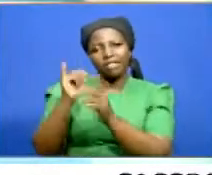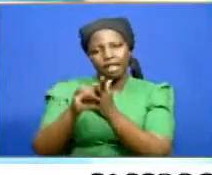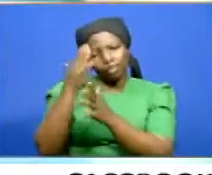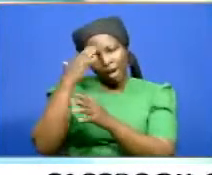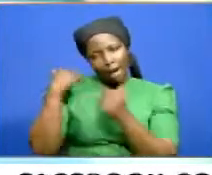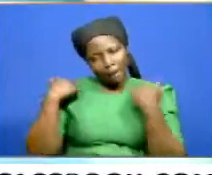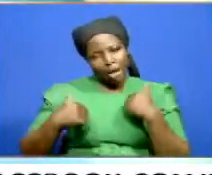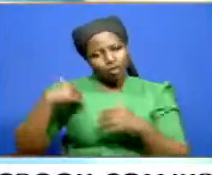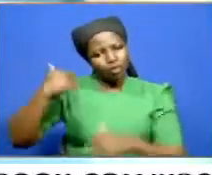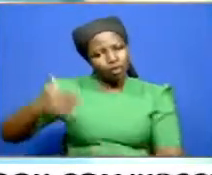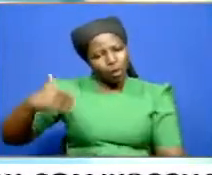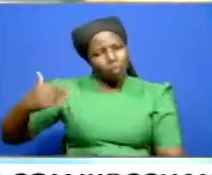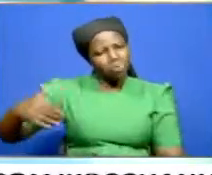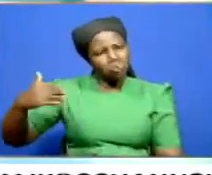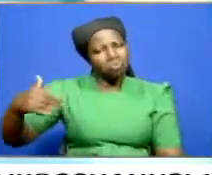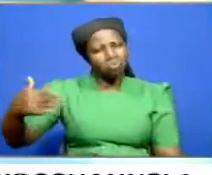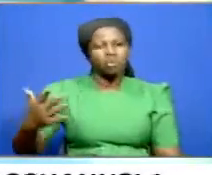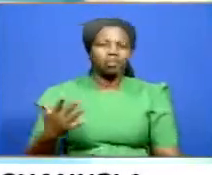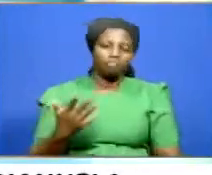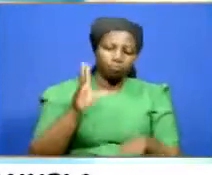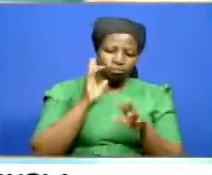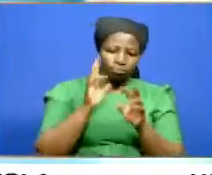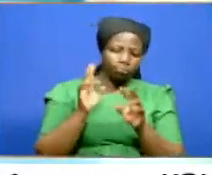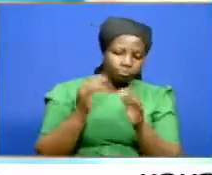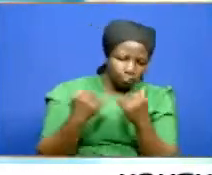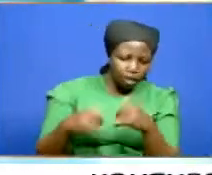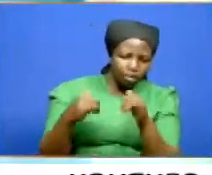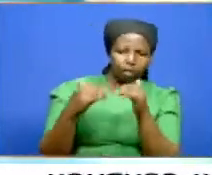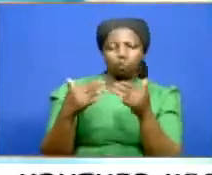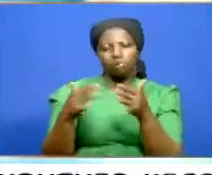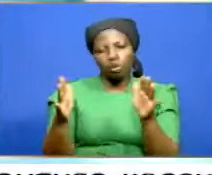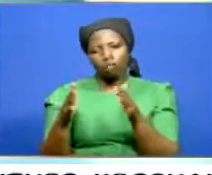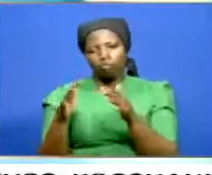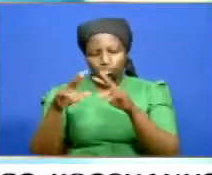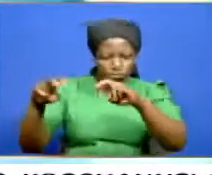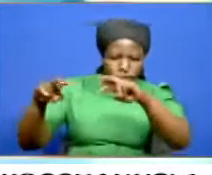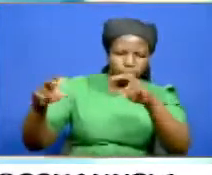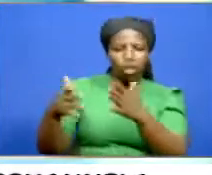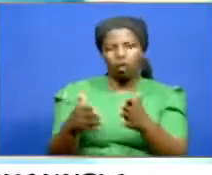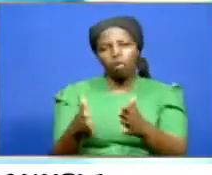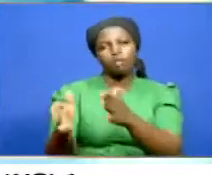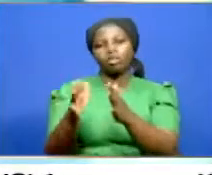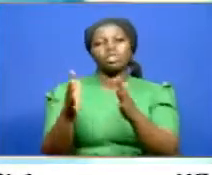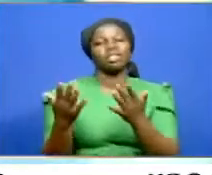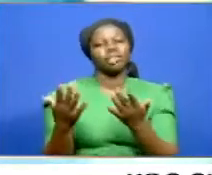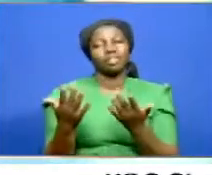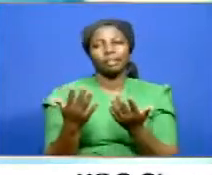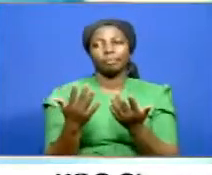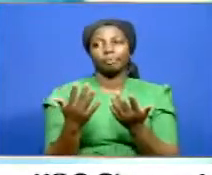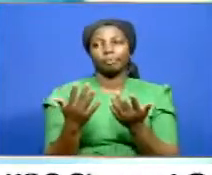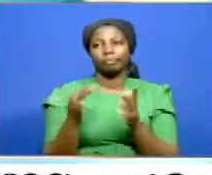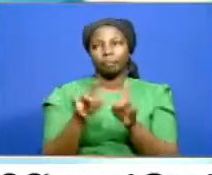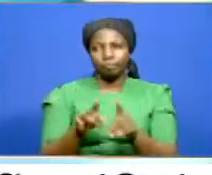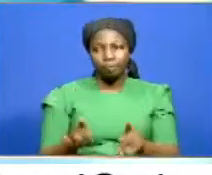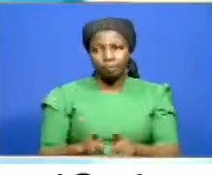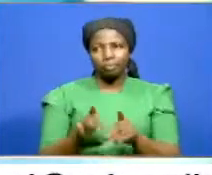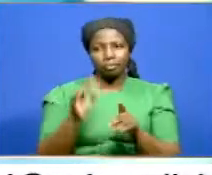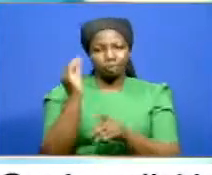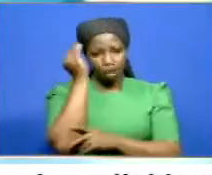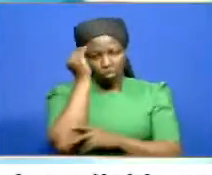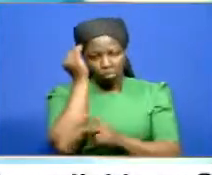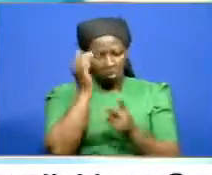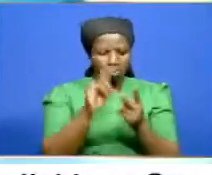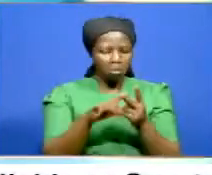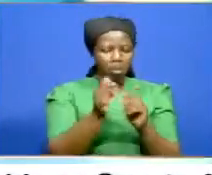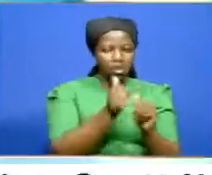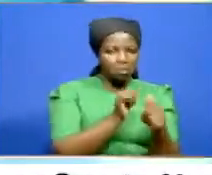constantly and consistently just trying to knock doors, just trying to look for opportunities. It might be in terms of education-wise, sports-wise, and